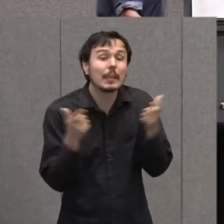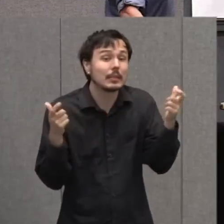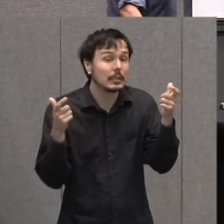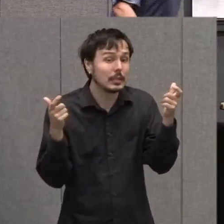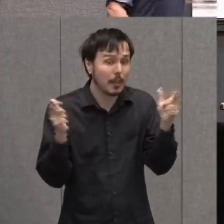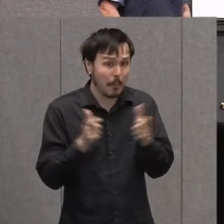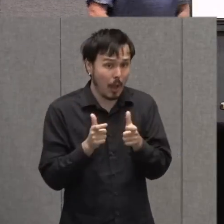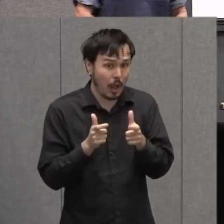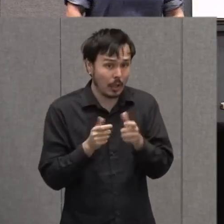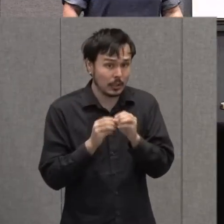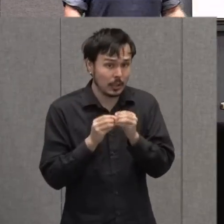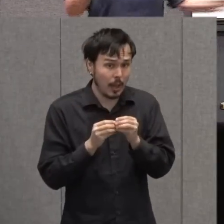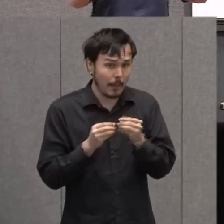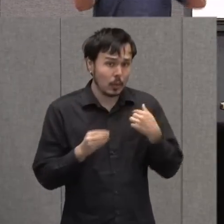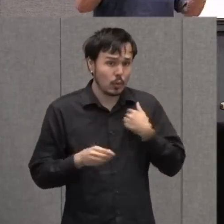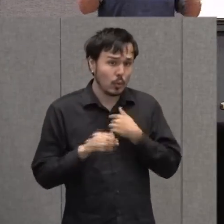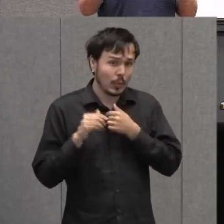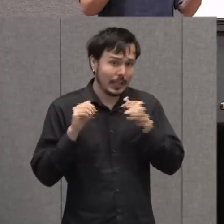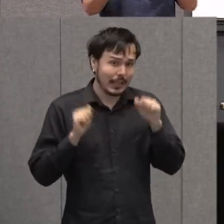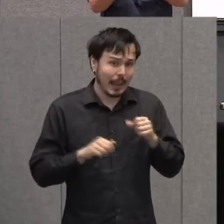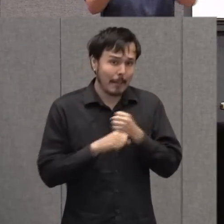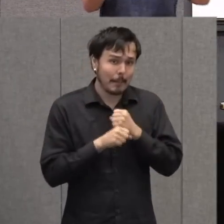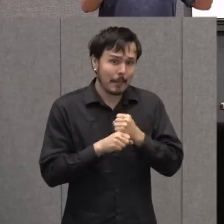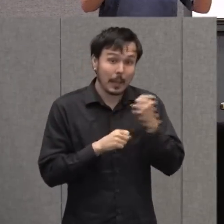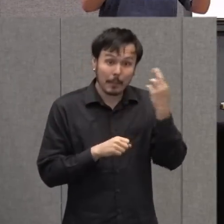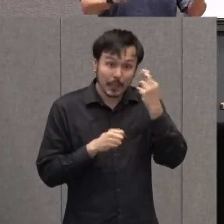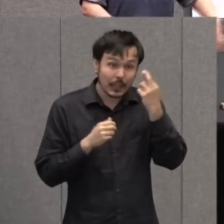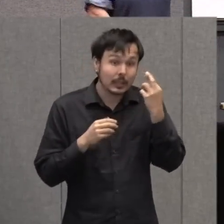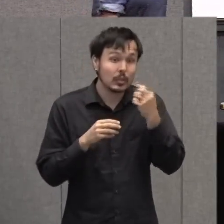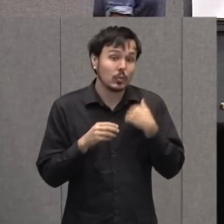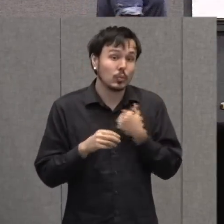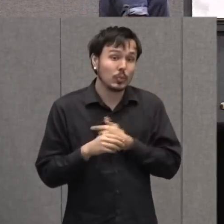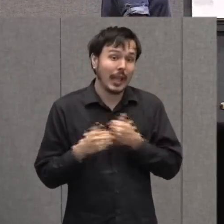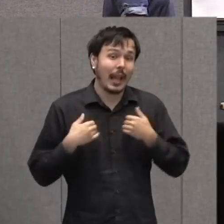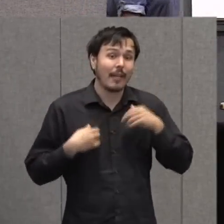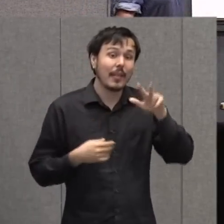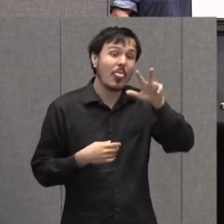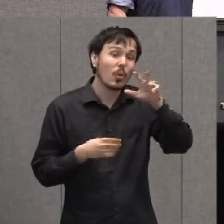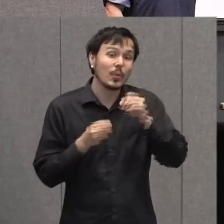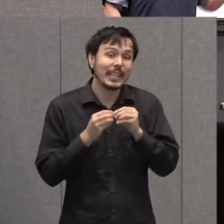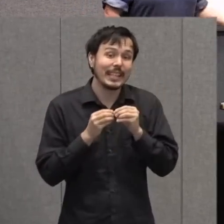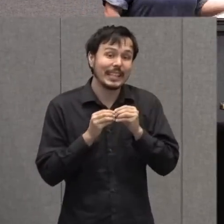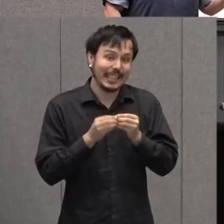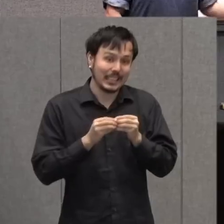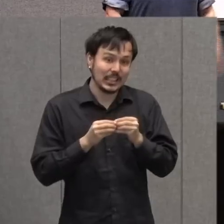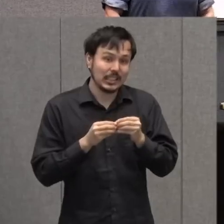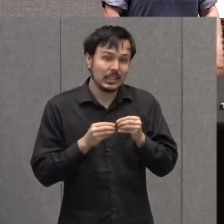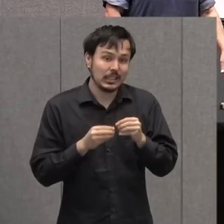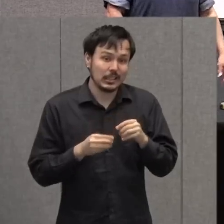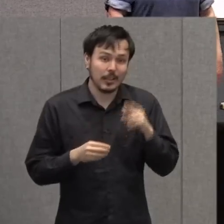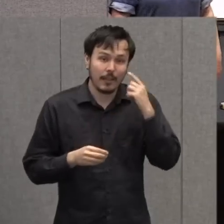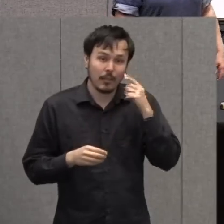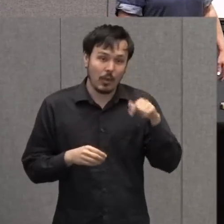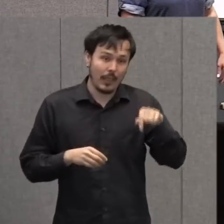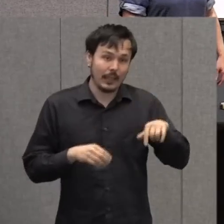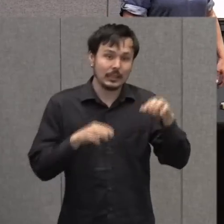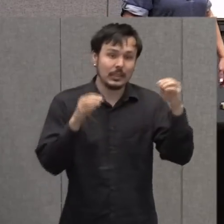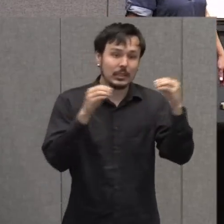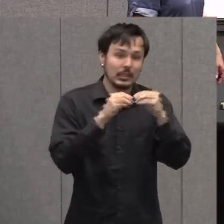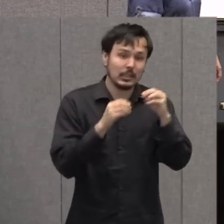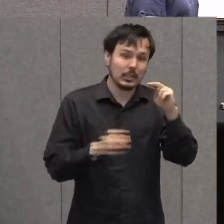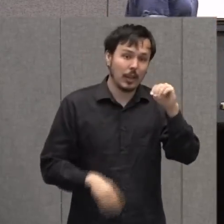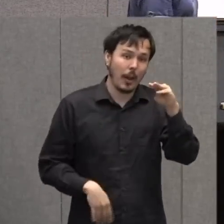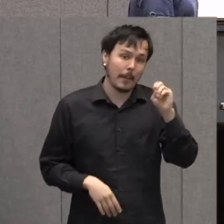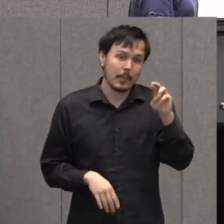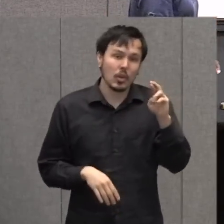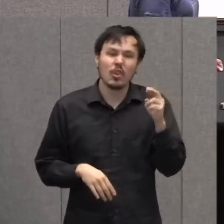make with these digits? Because we're making 3-digit numbers. This was the biggest. What's the smallest number we could make? I think